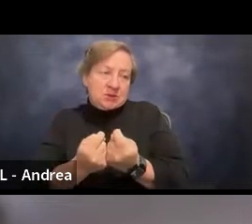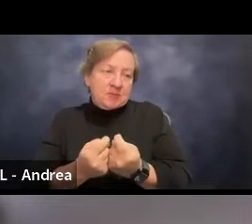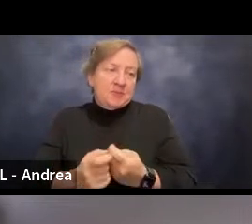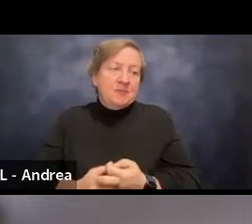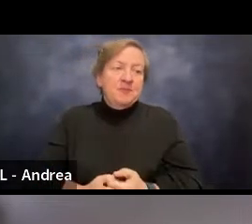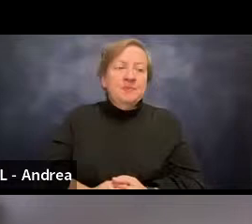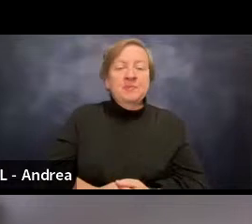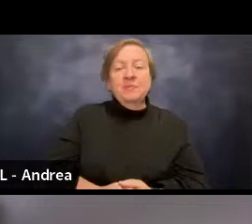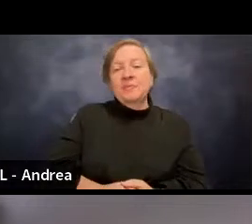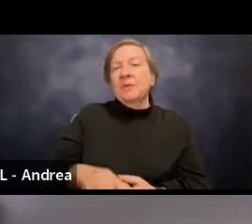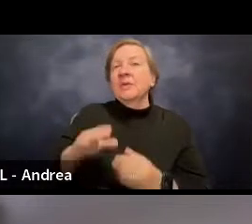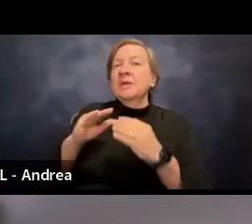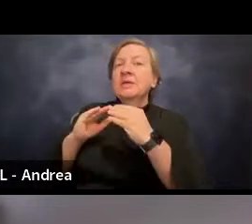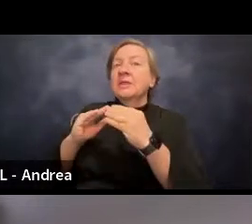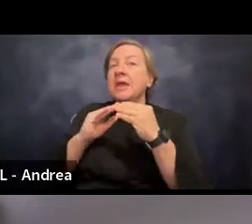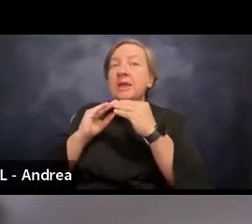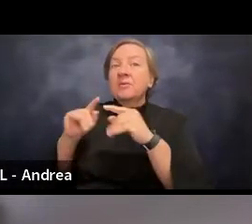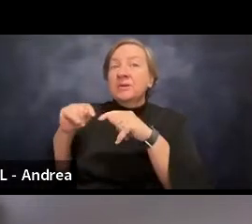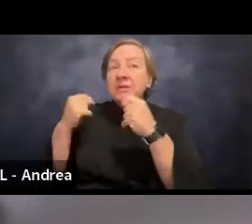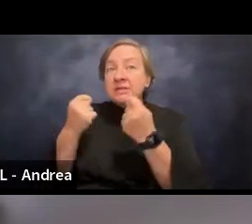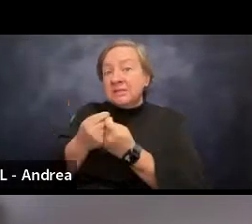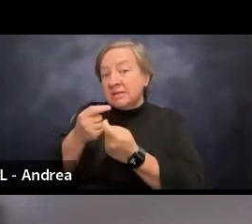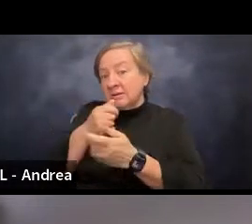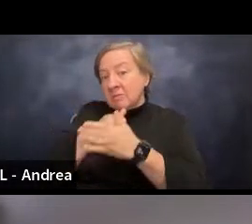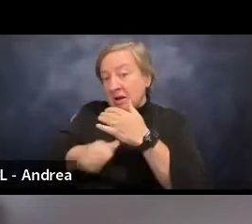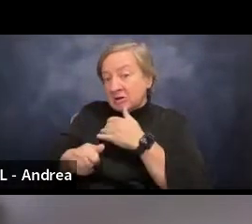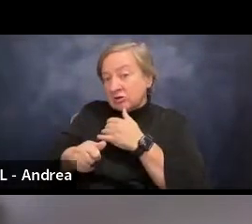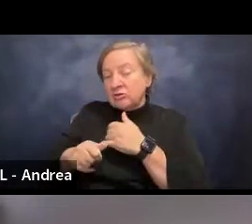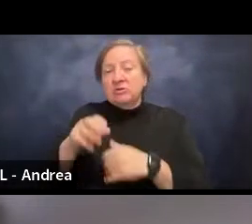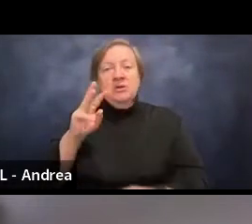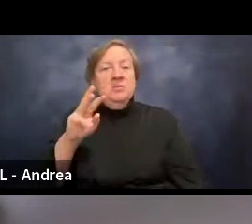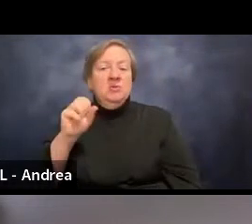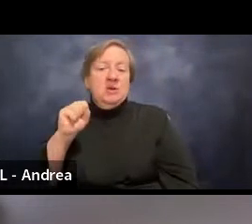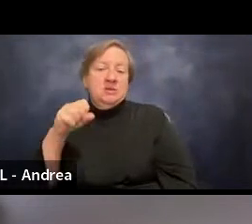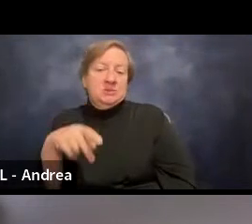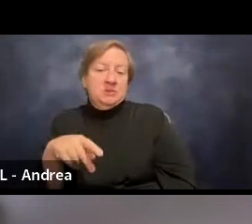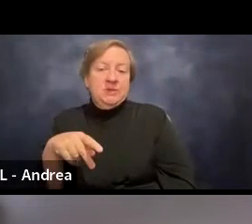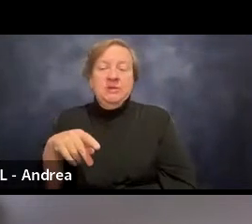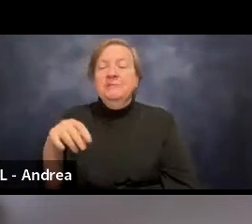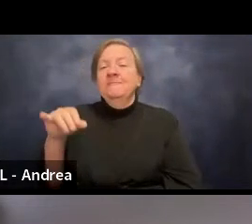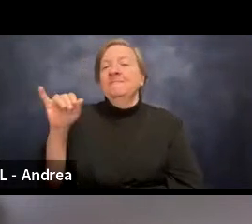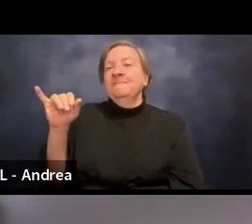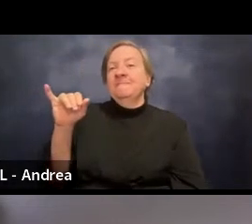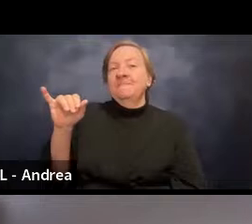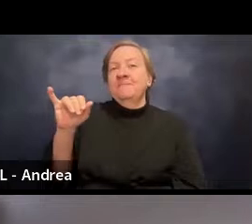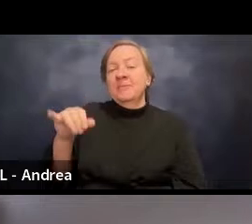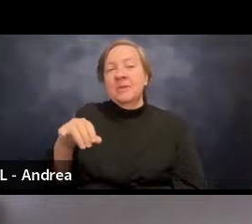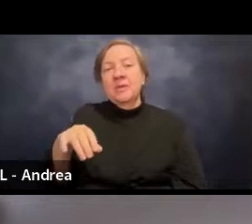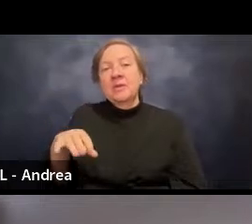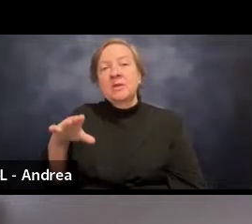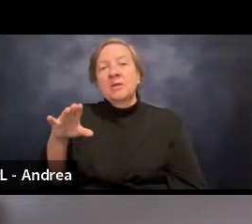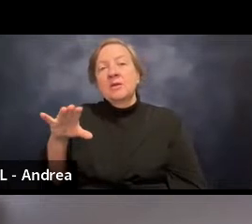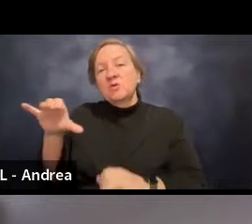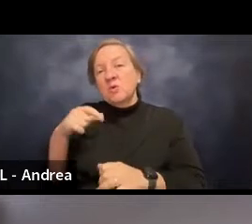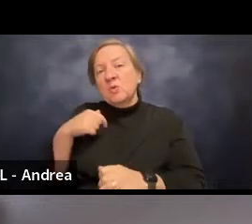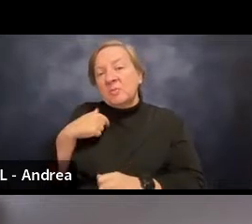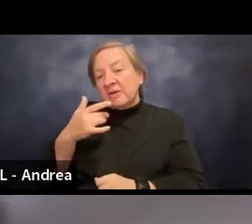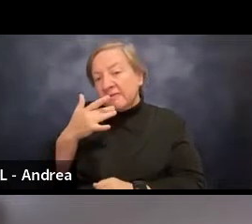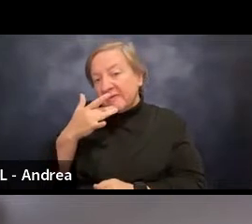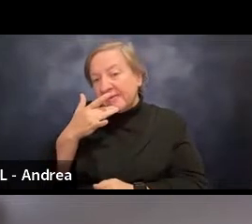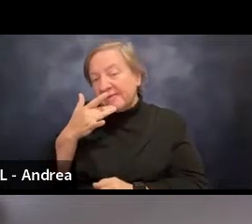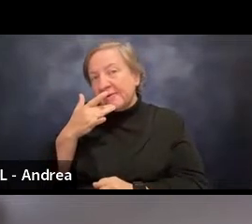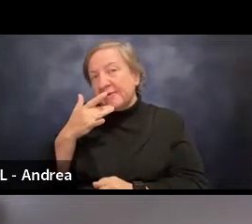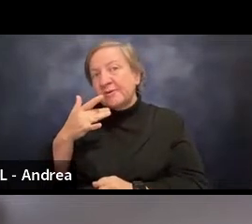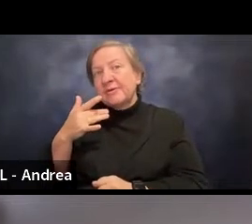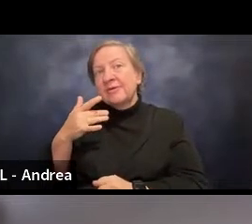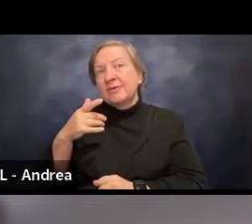The equity team under WSP. Okay. would you do me just a quick favor and